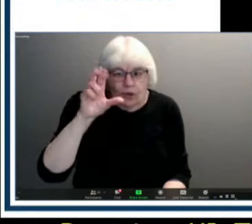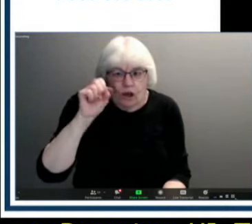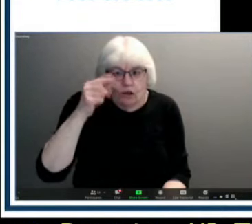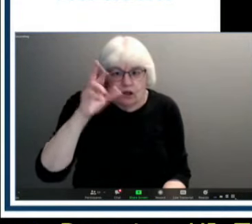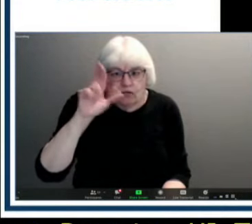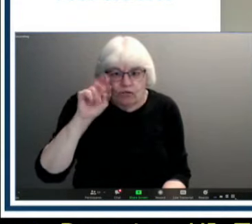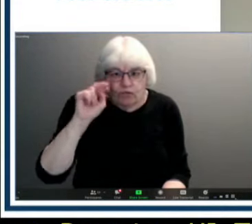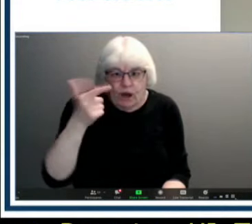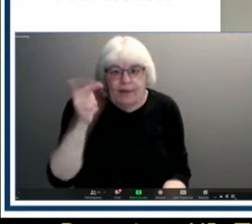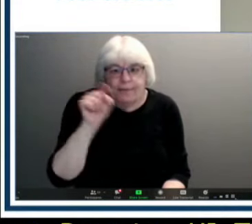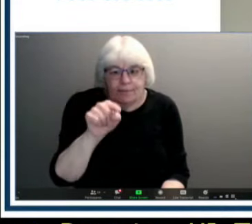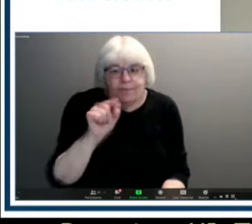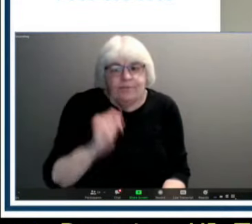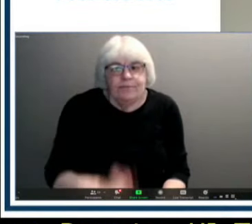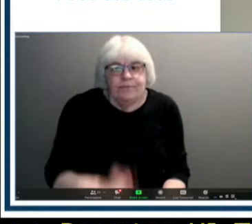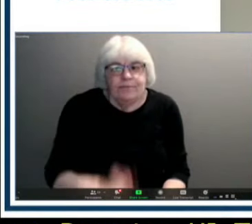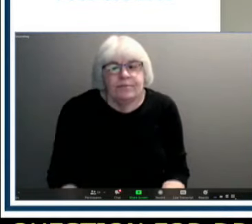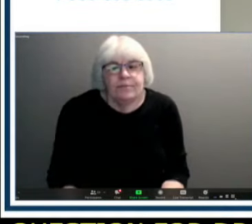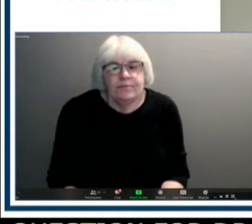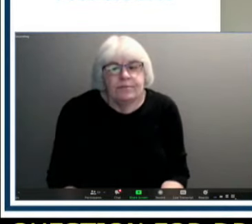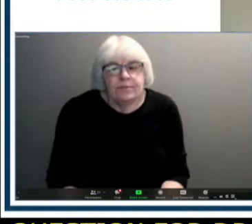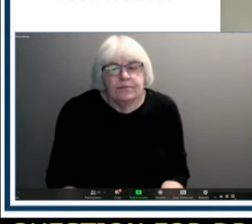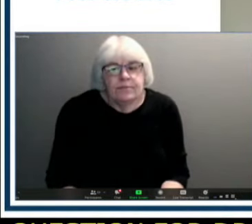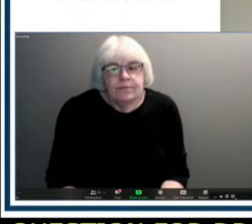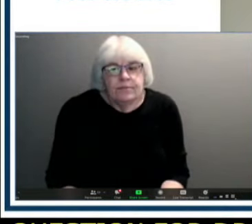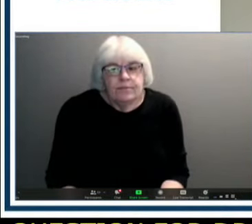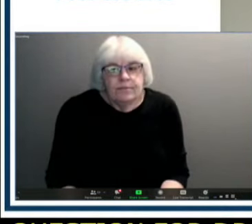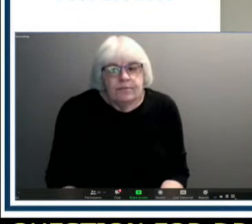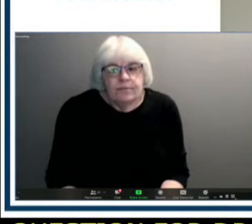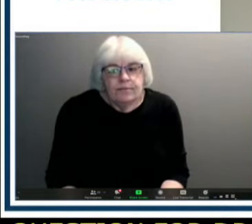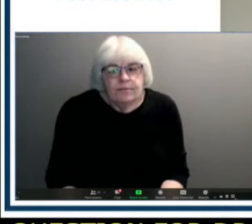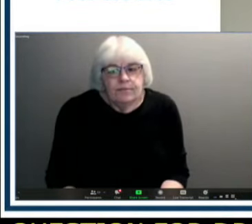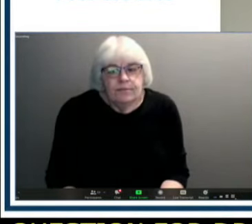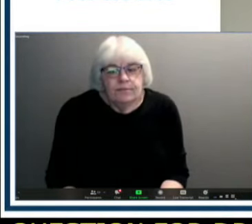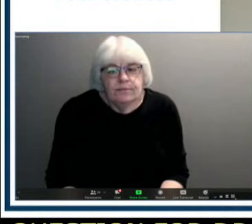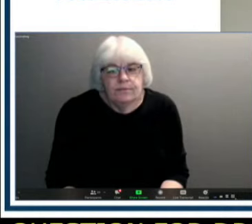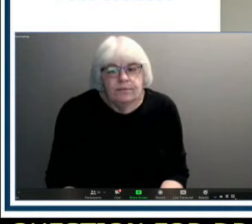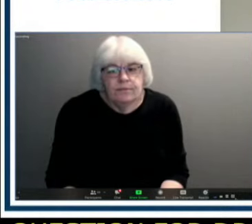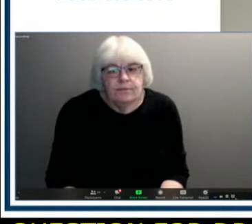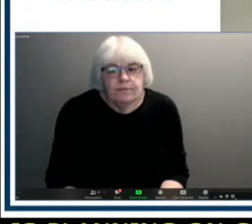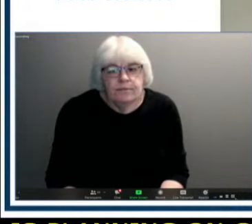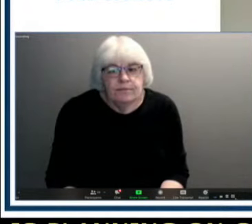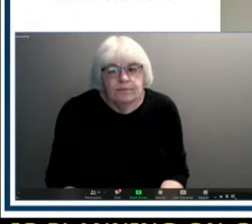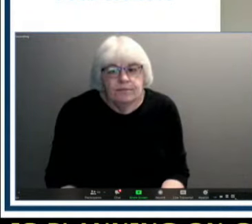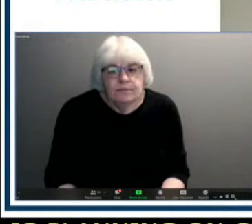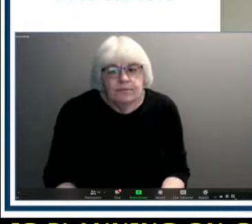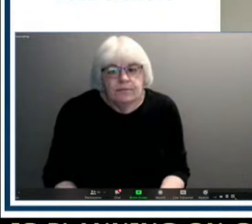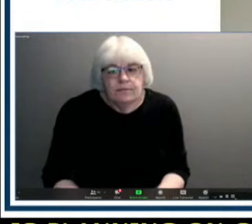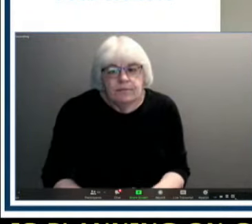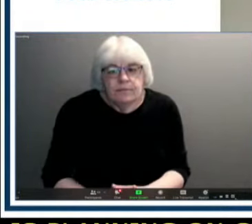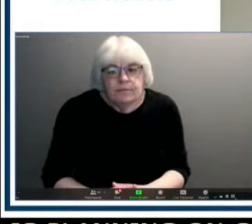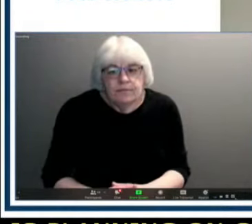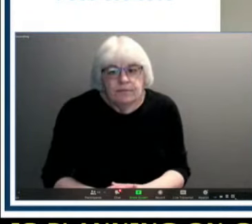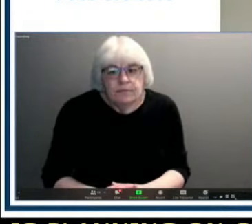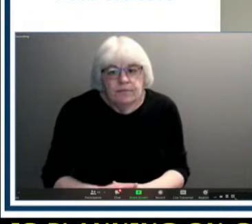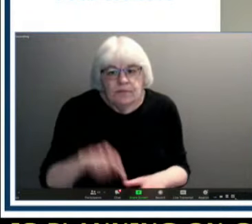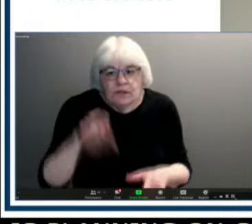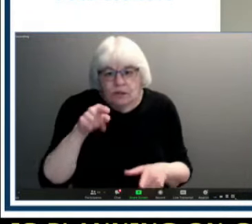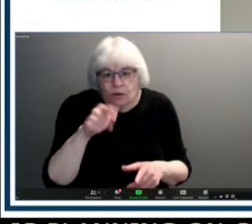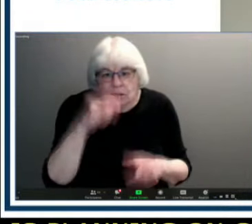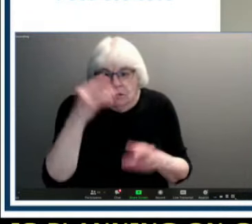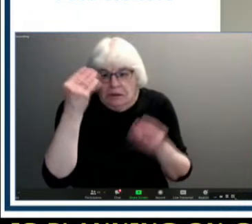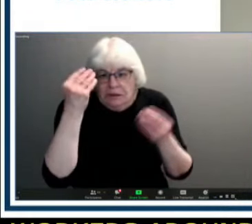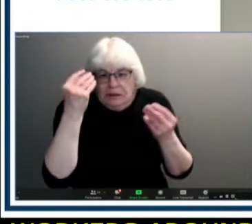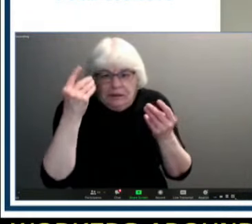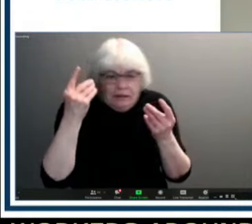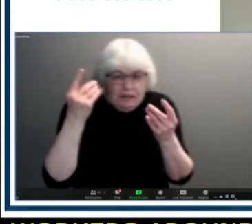workers around isolation. In other words, do you expect to move towards what they call a test to stay